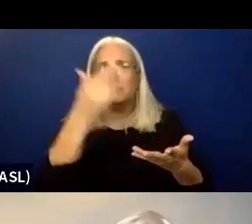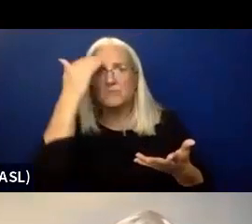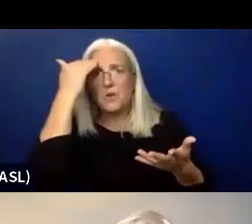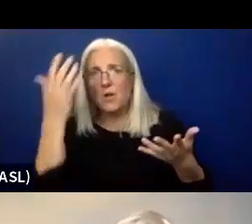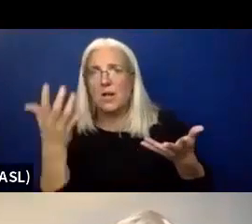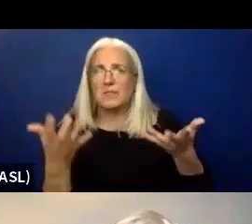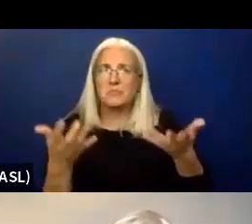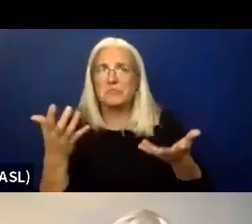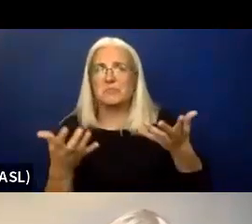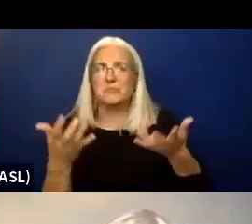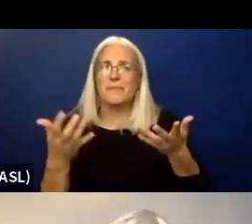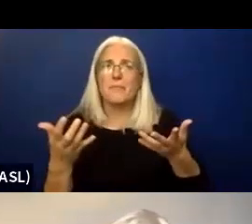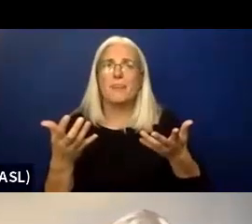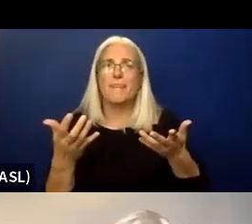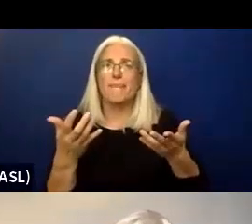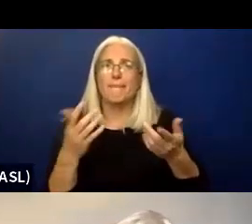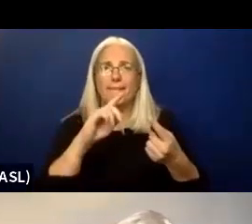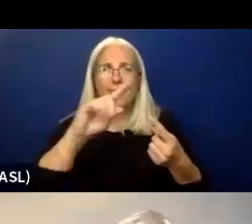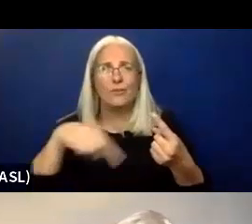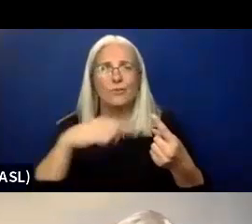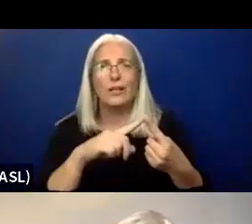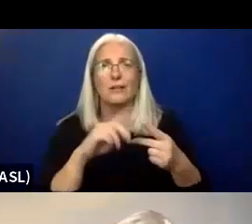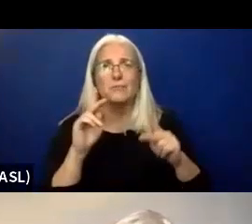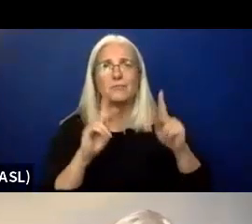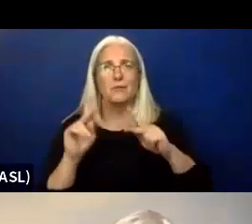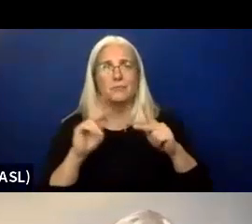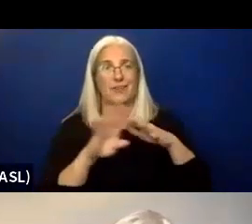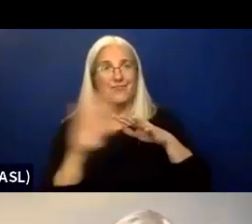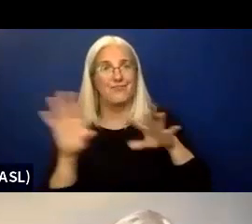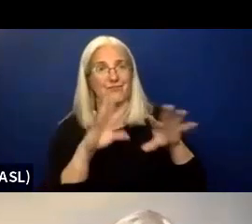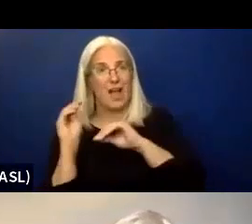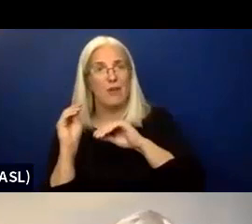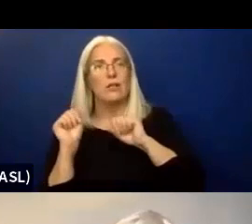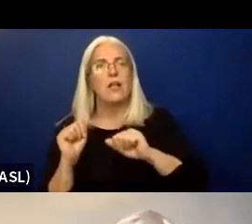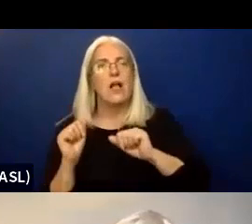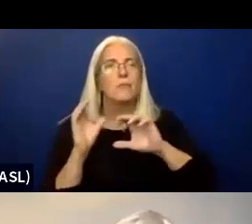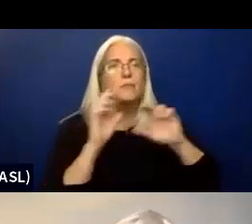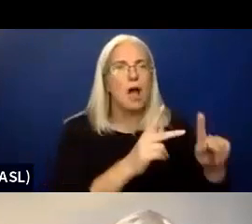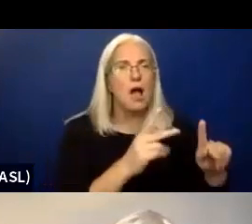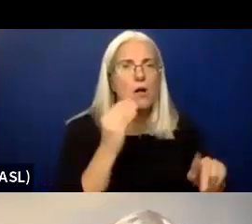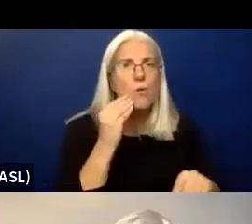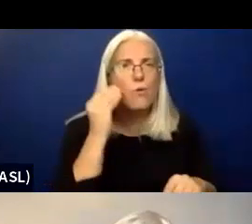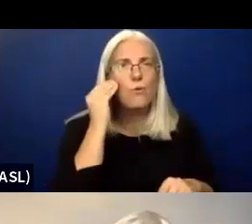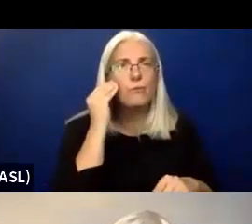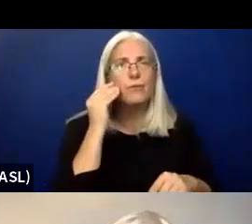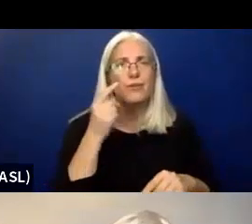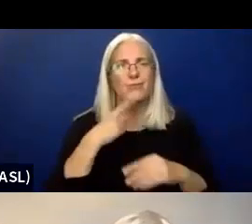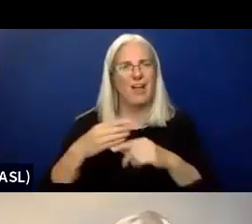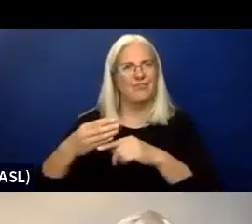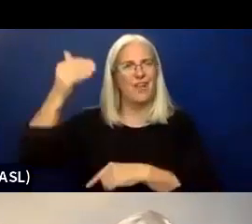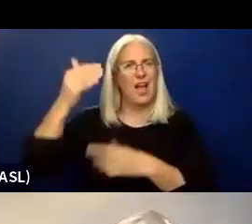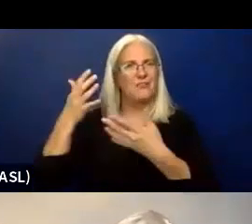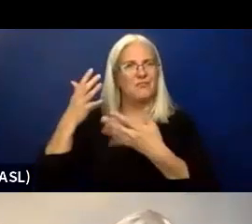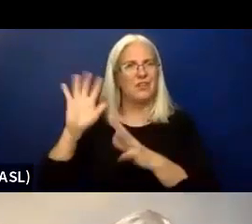when our remaining evacuated residents will be able to return? Does that kind of change things? And just some thoughts about